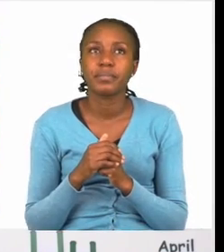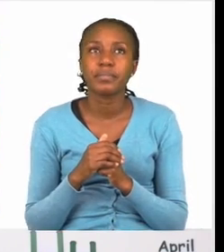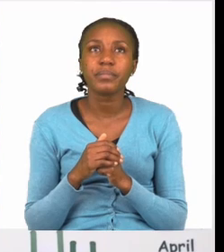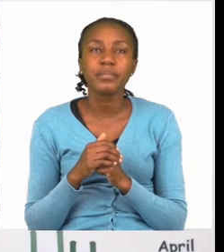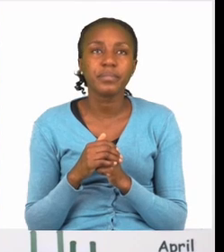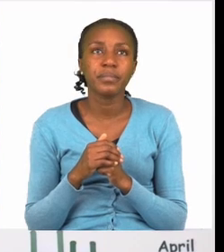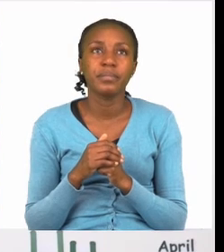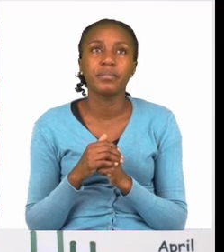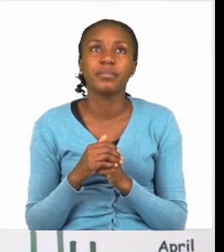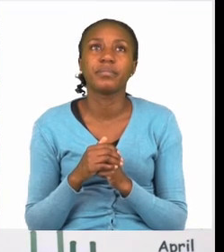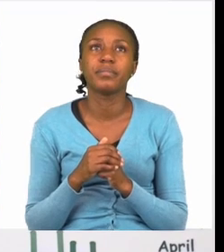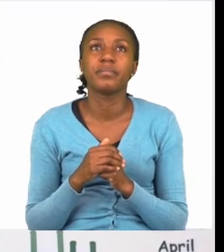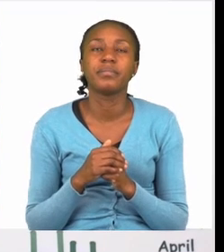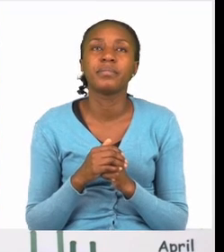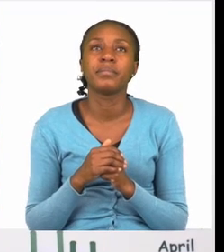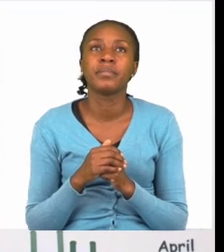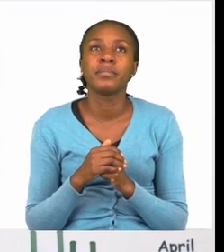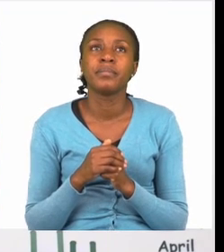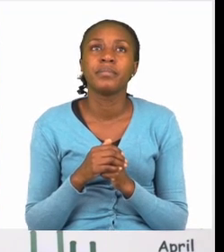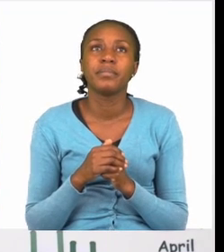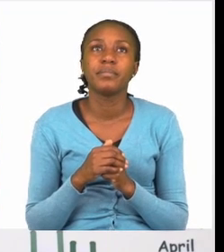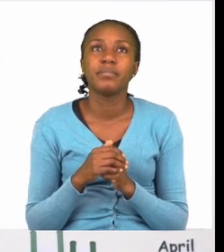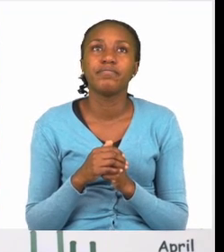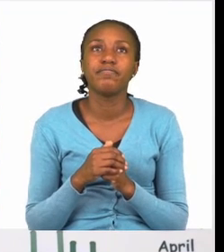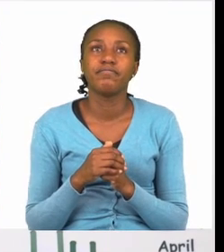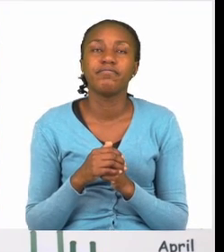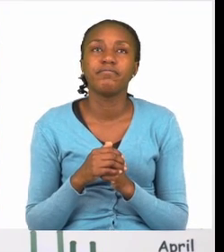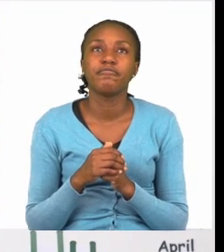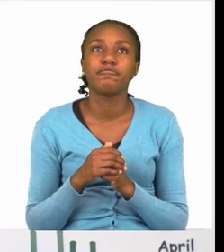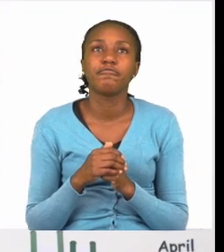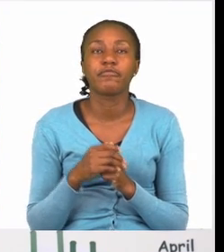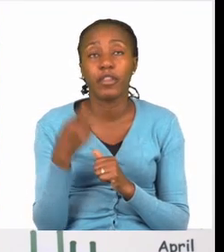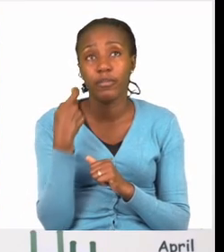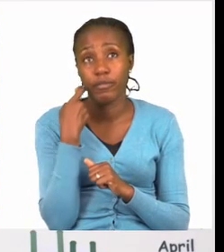it together and then also clap together.